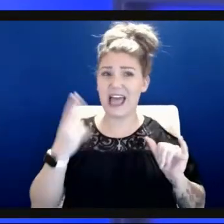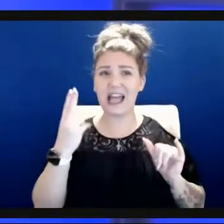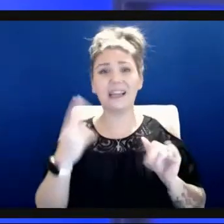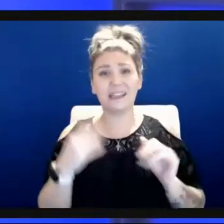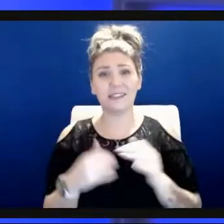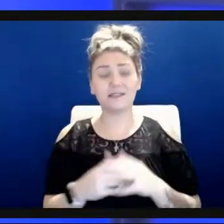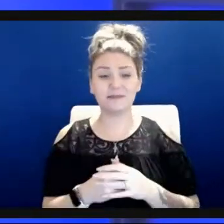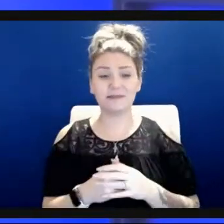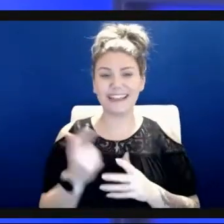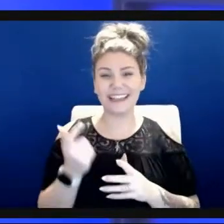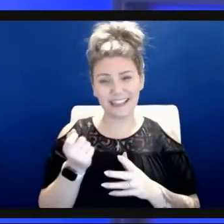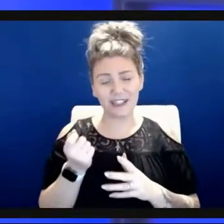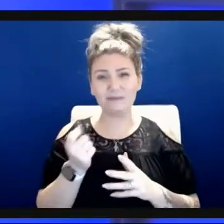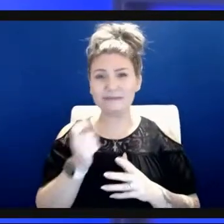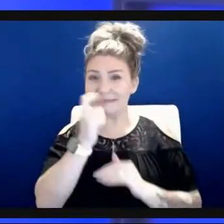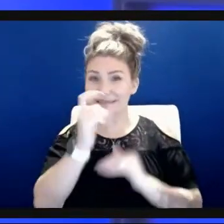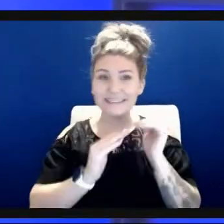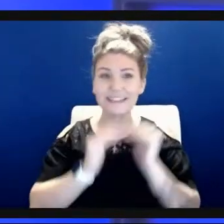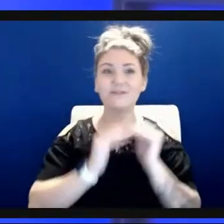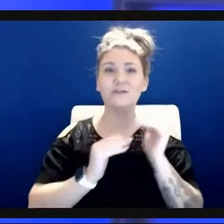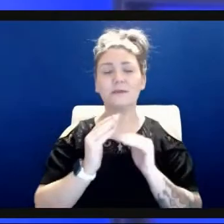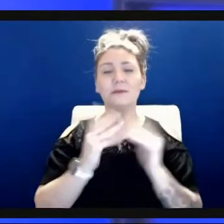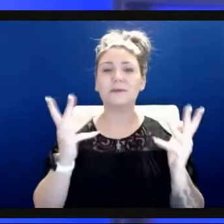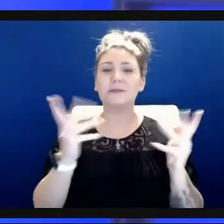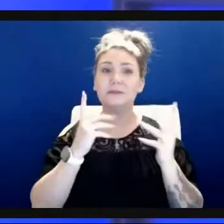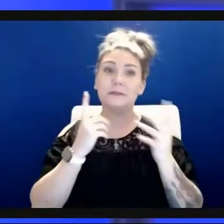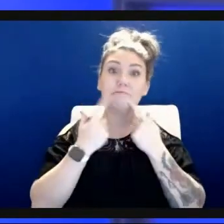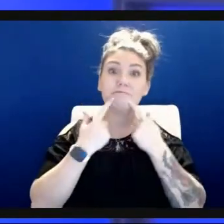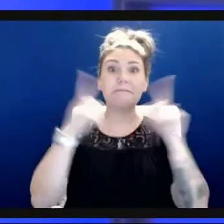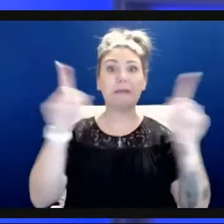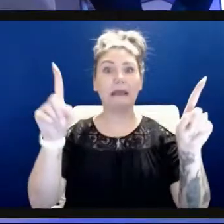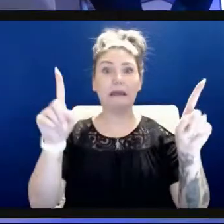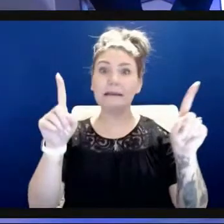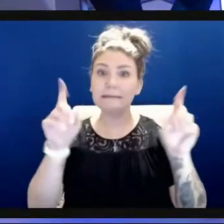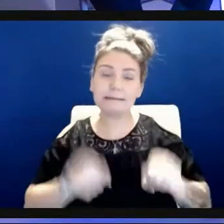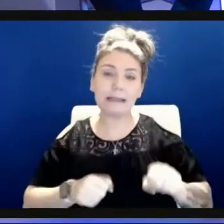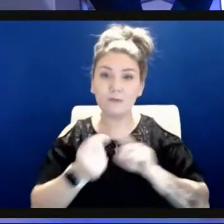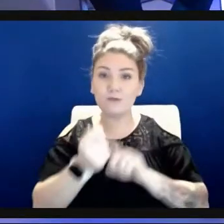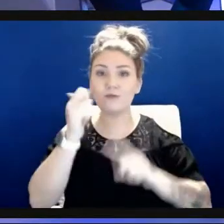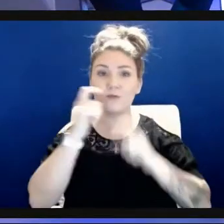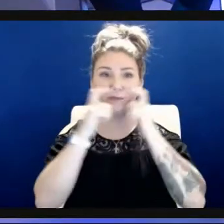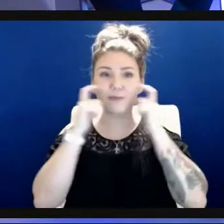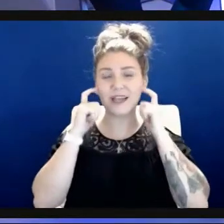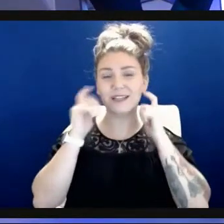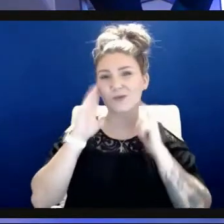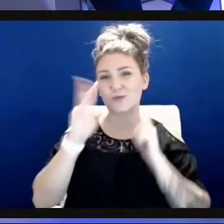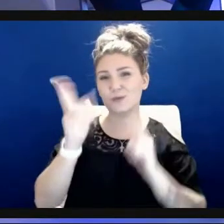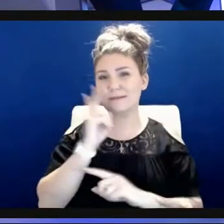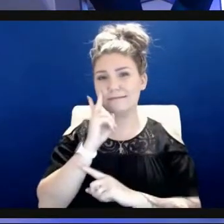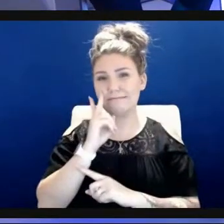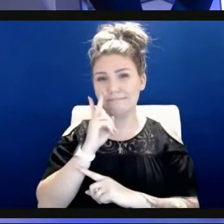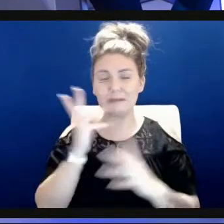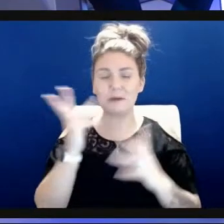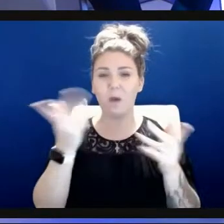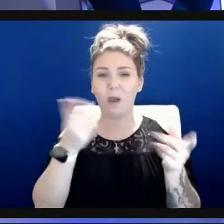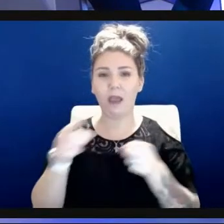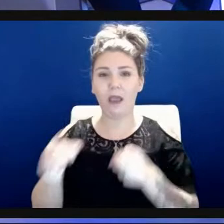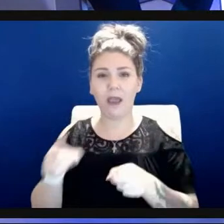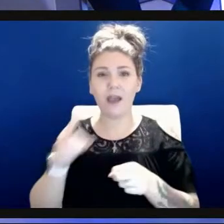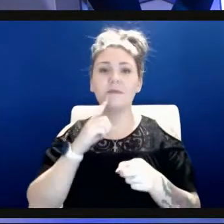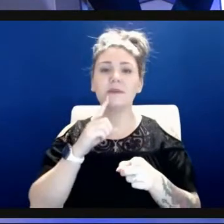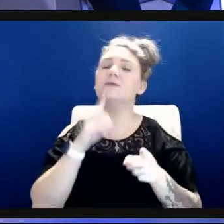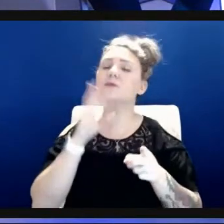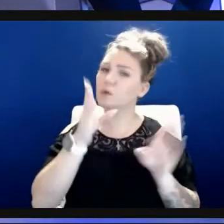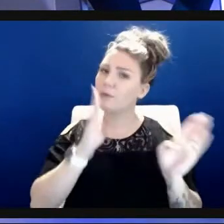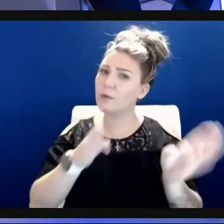little uncomfortable to sort of be proclaiming you can take your mask off. Well, we'll see how this goes, and we'll be prepared either way it ends